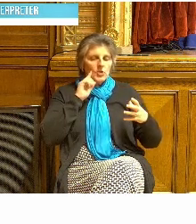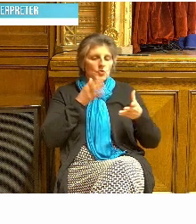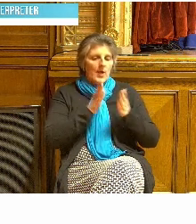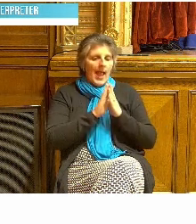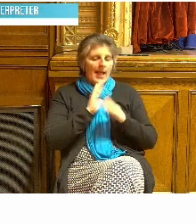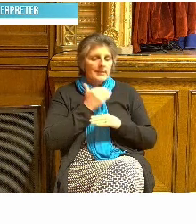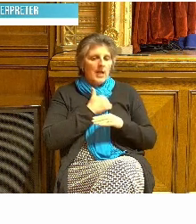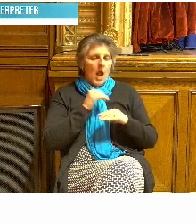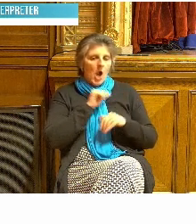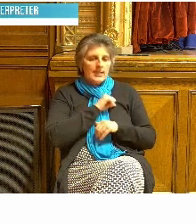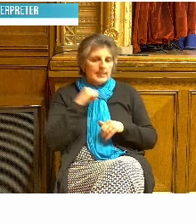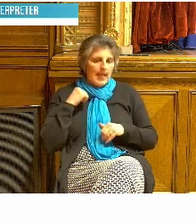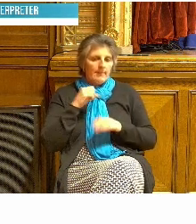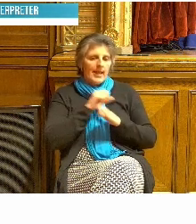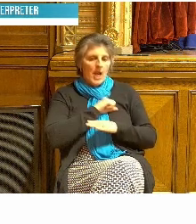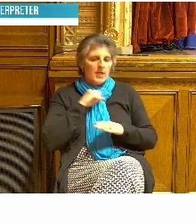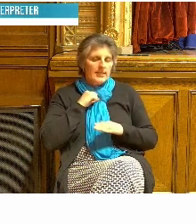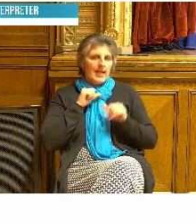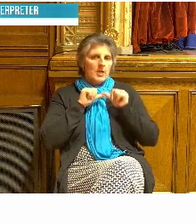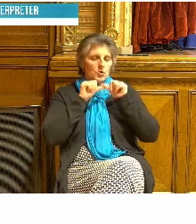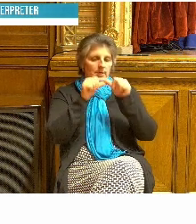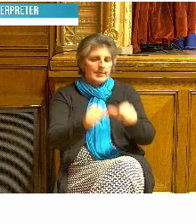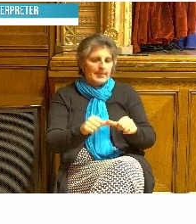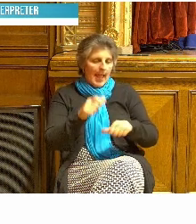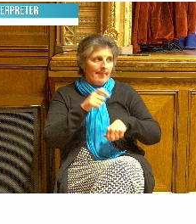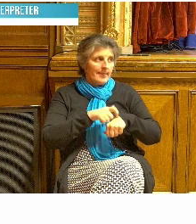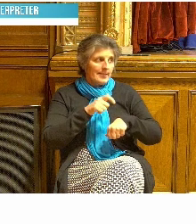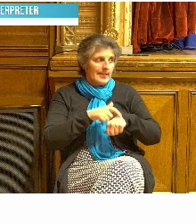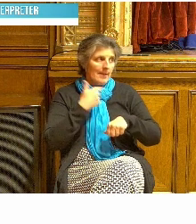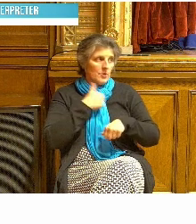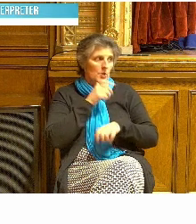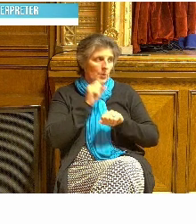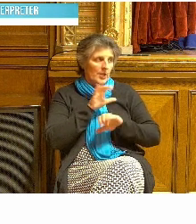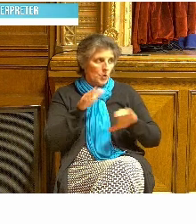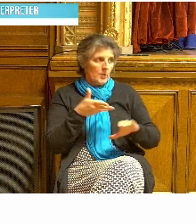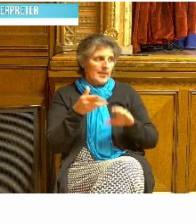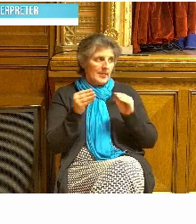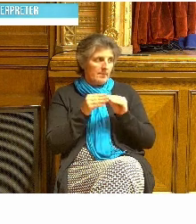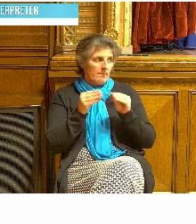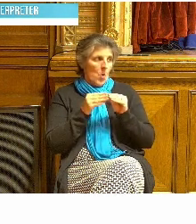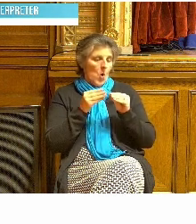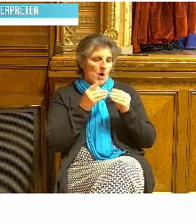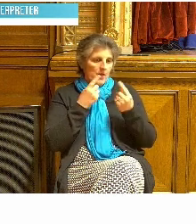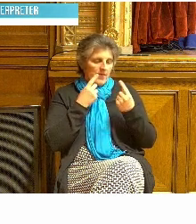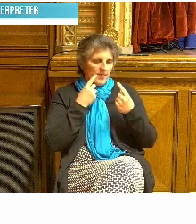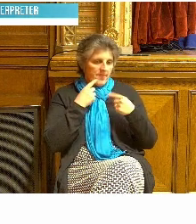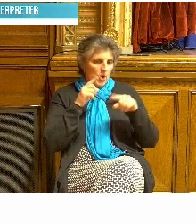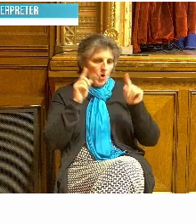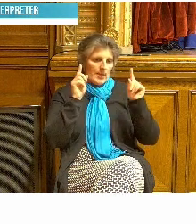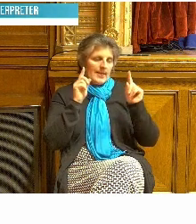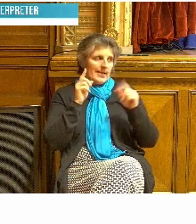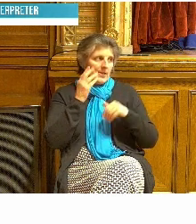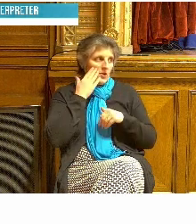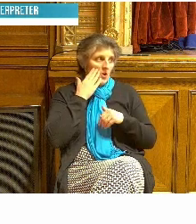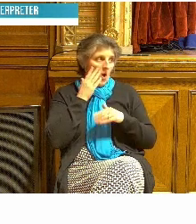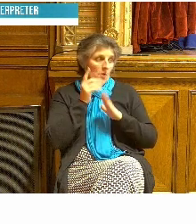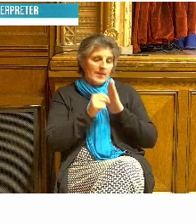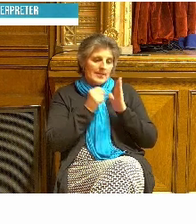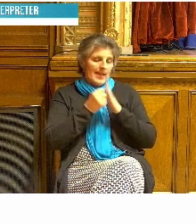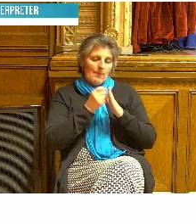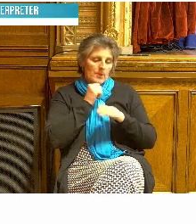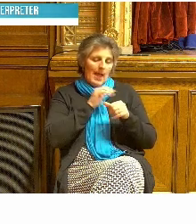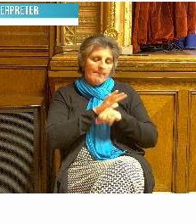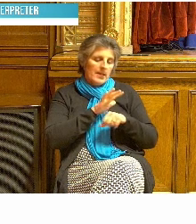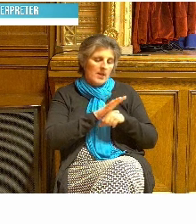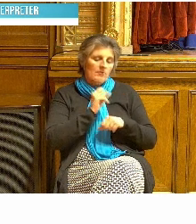our Assembly and our Senate to extend the time so that we can do things more thoroughly. We know that the time is not going to be